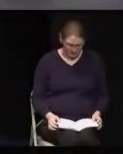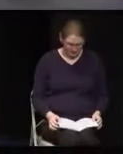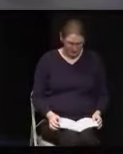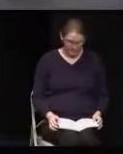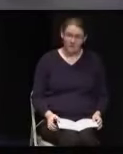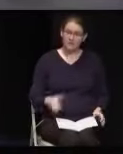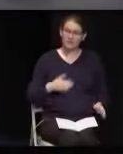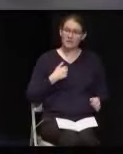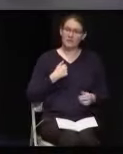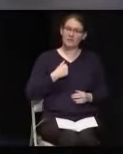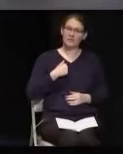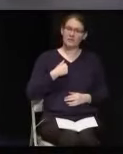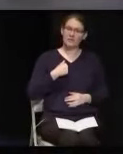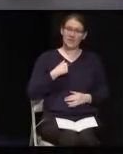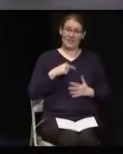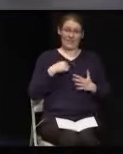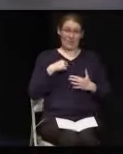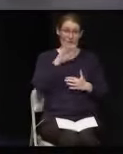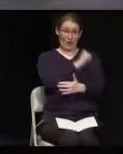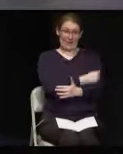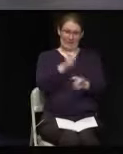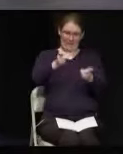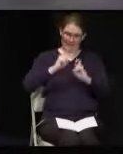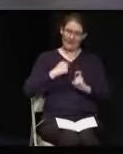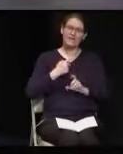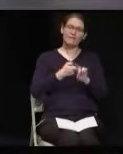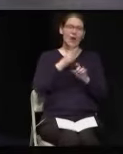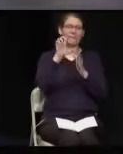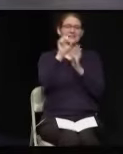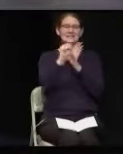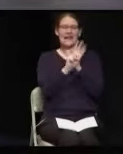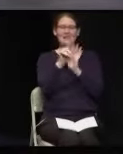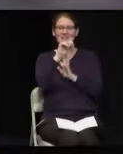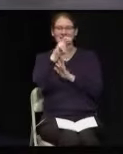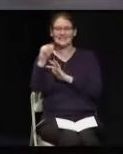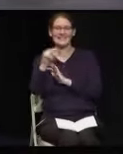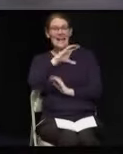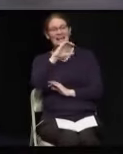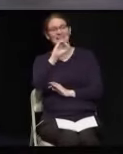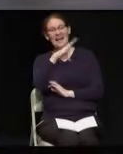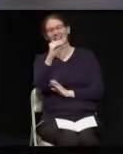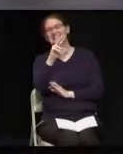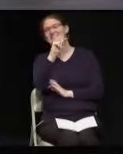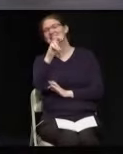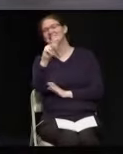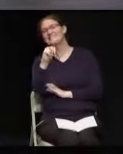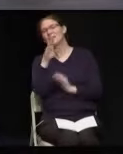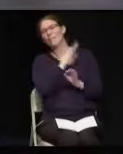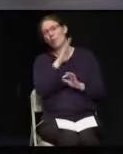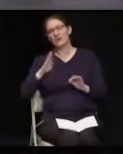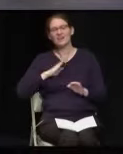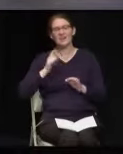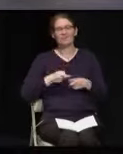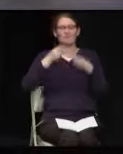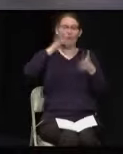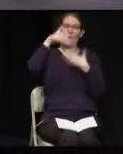By virtue of the authority vested in me by the state of Tennessee and the Tennessee Board of Regents, I hereby confer these